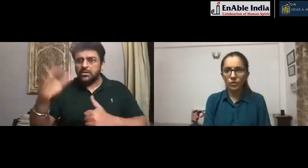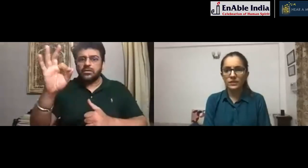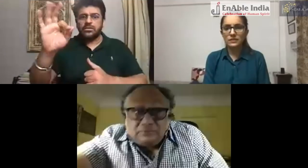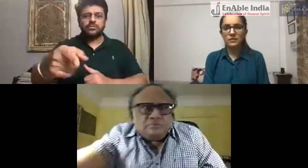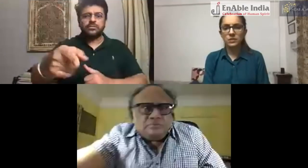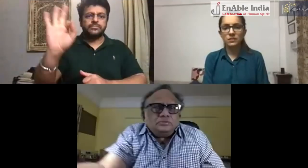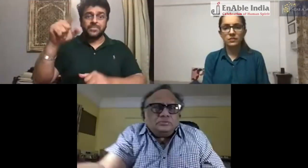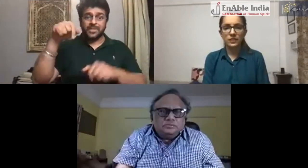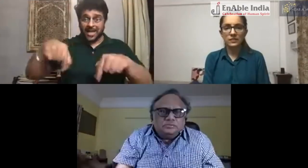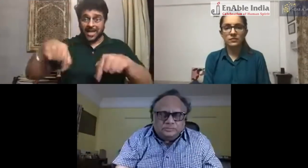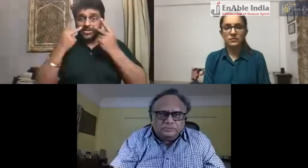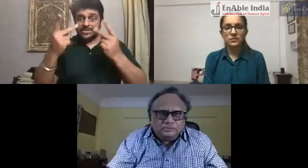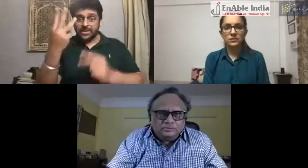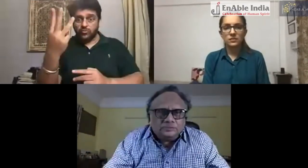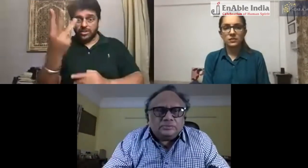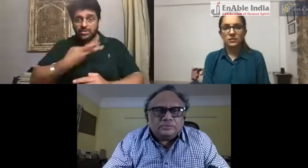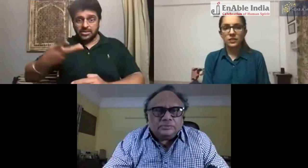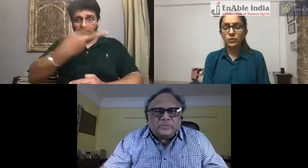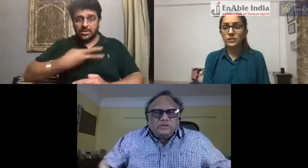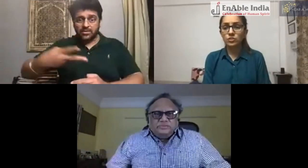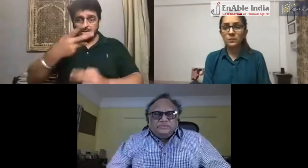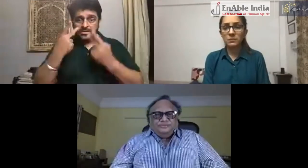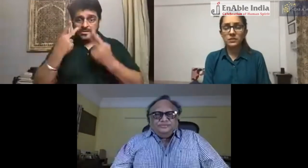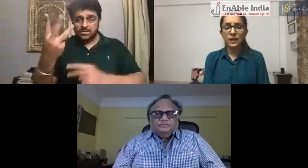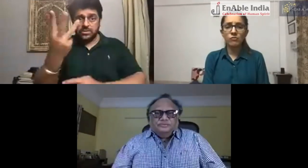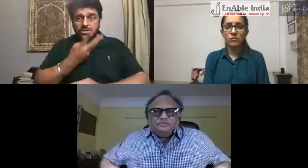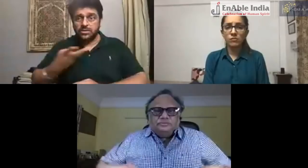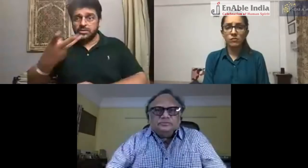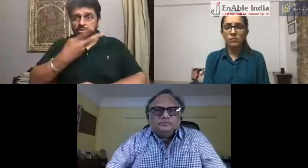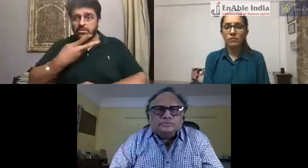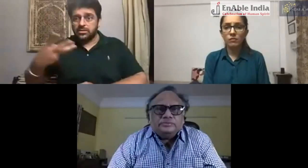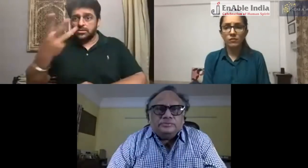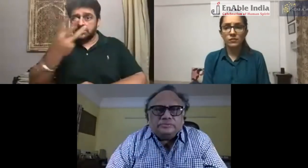Okay, you all can see me. Great. Can you see three people now?